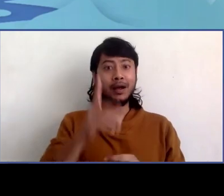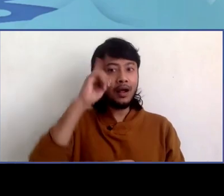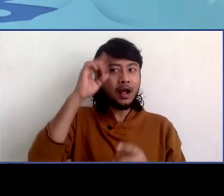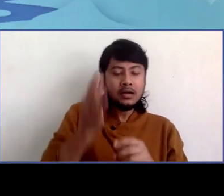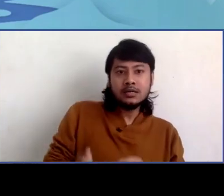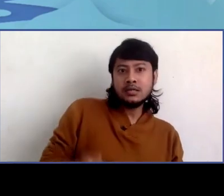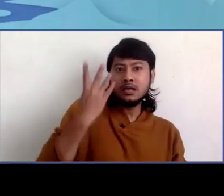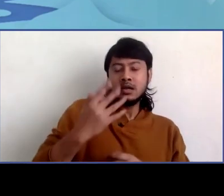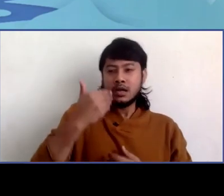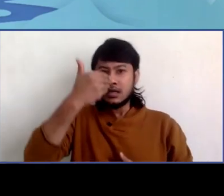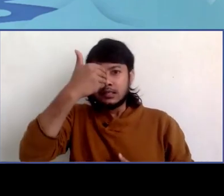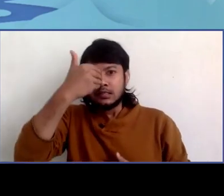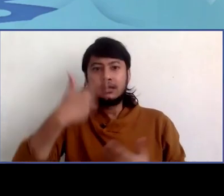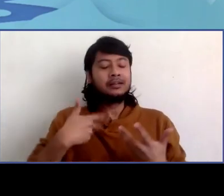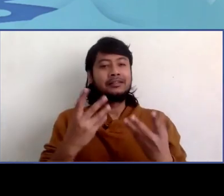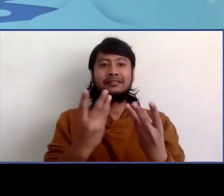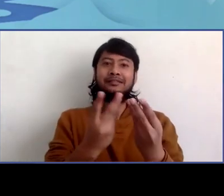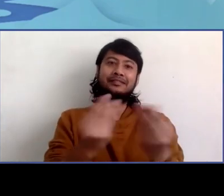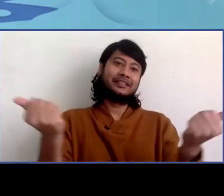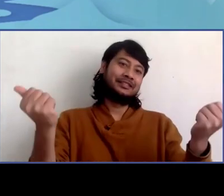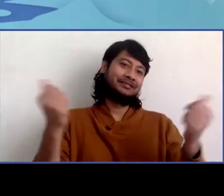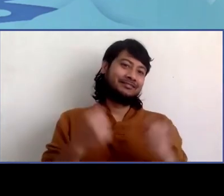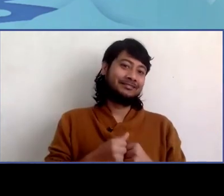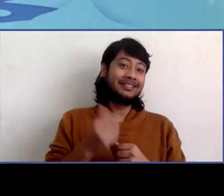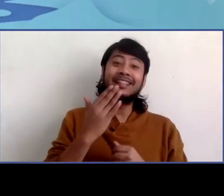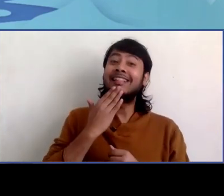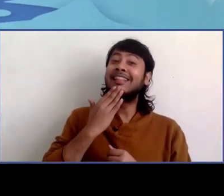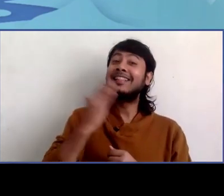And thanks to the teacher who listened to me.